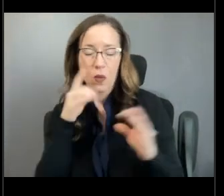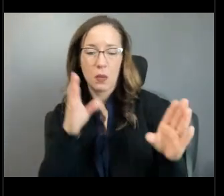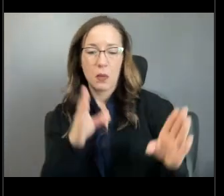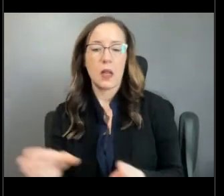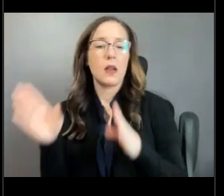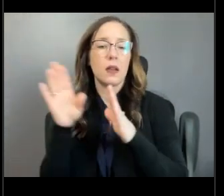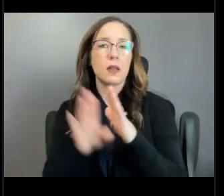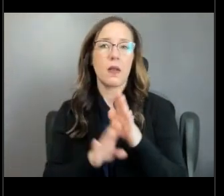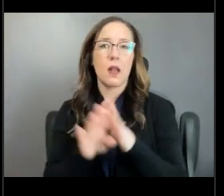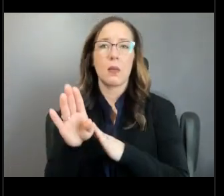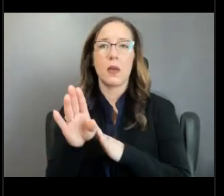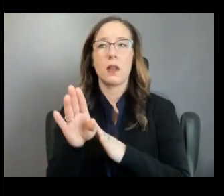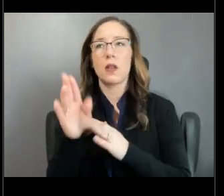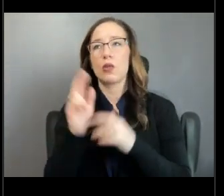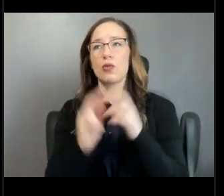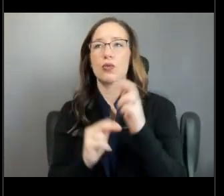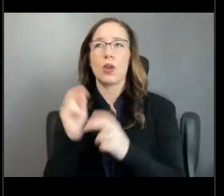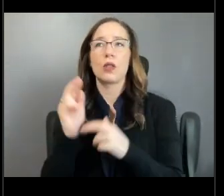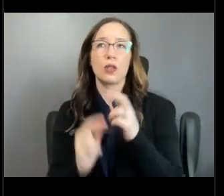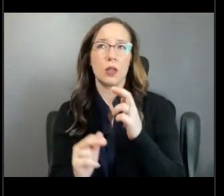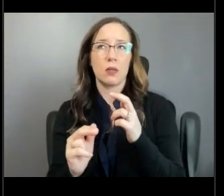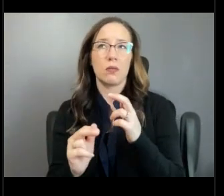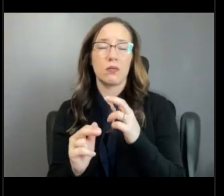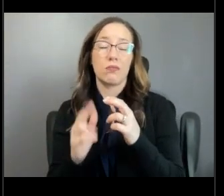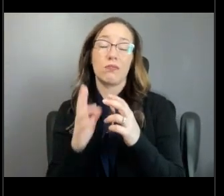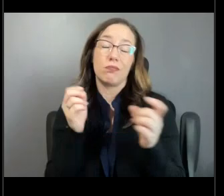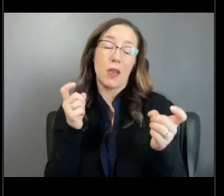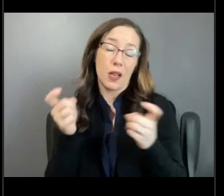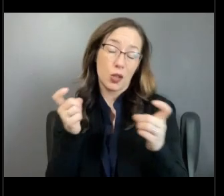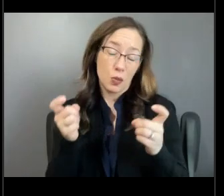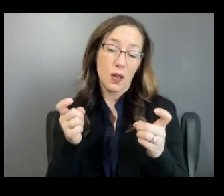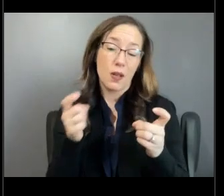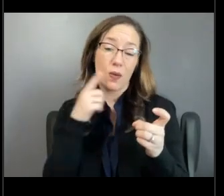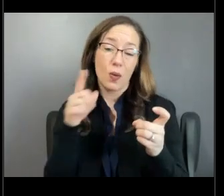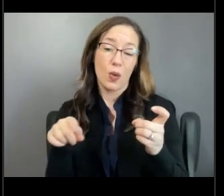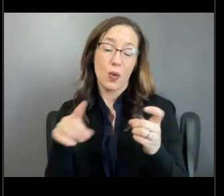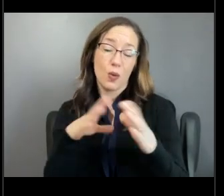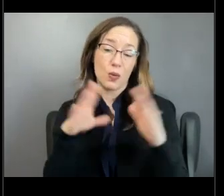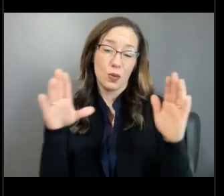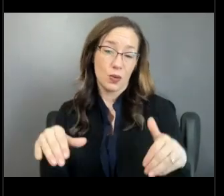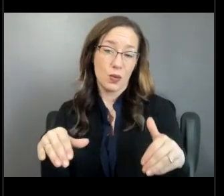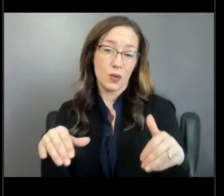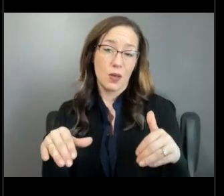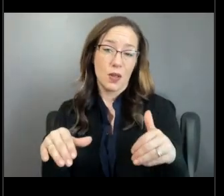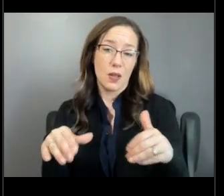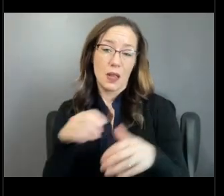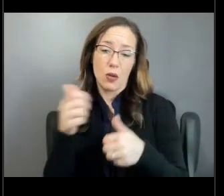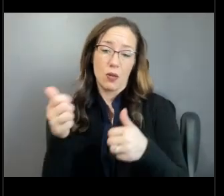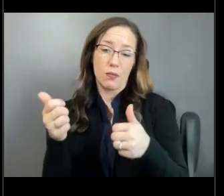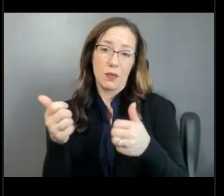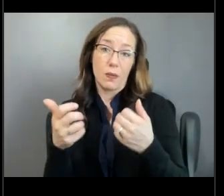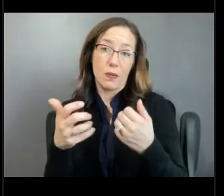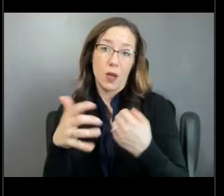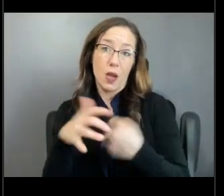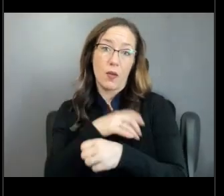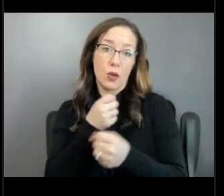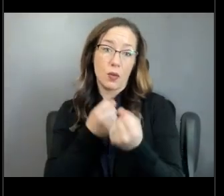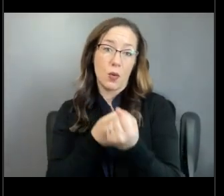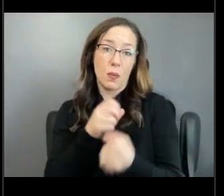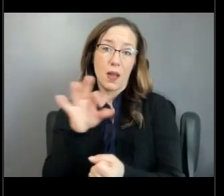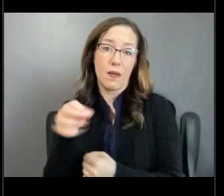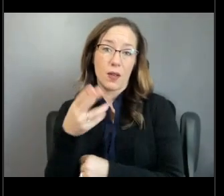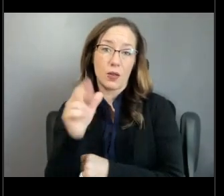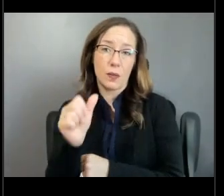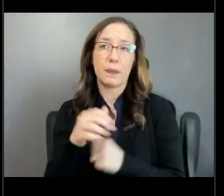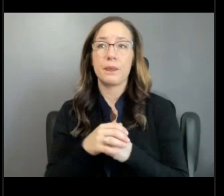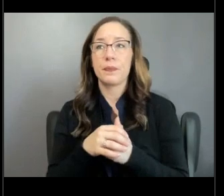development, construction, and management of dwellings covered by the Fair Housing Act. The 7